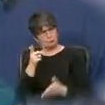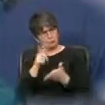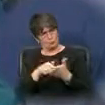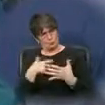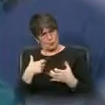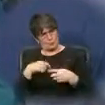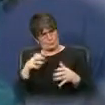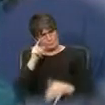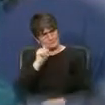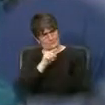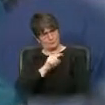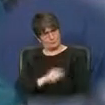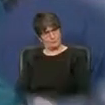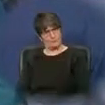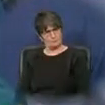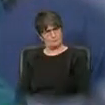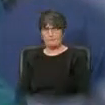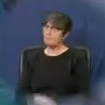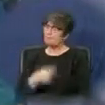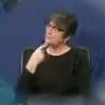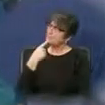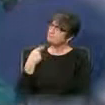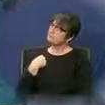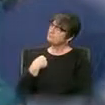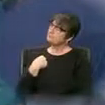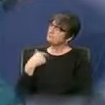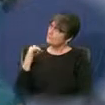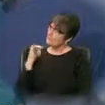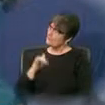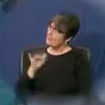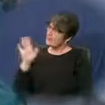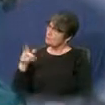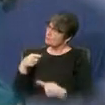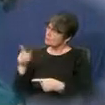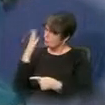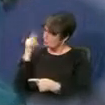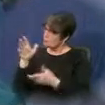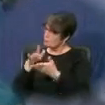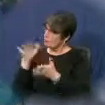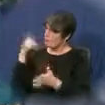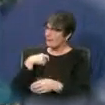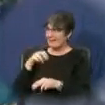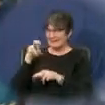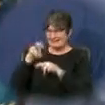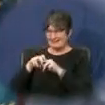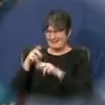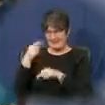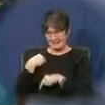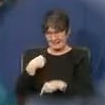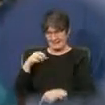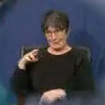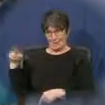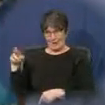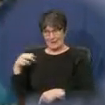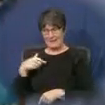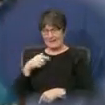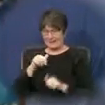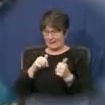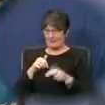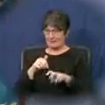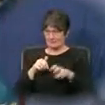wish me to do for you?" They answered him, "Grant that in your glory we may sit one at your right and the other at your